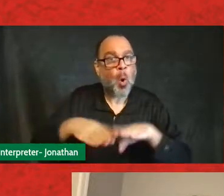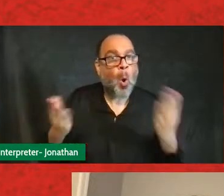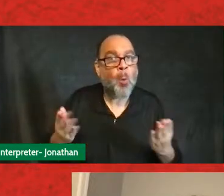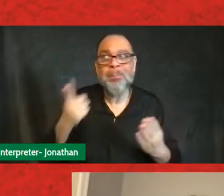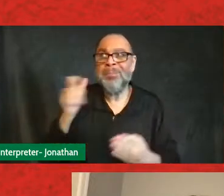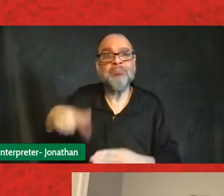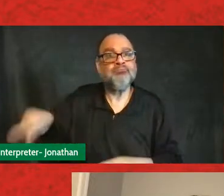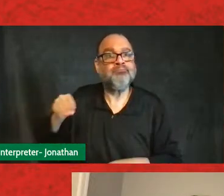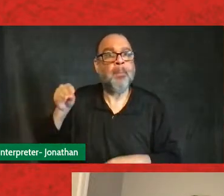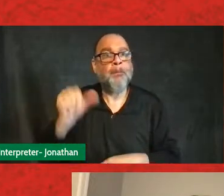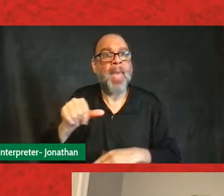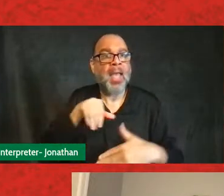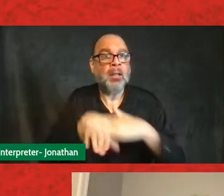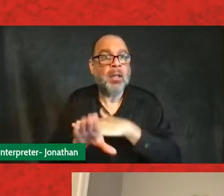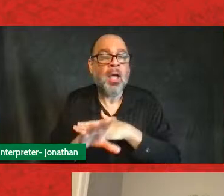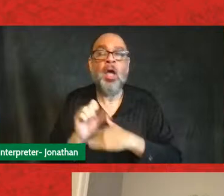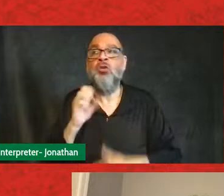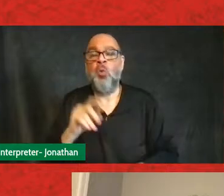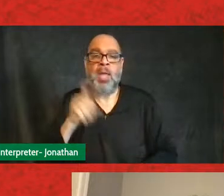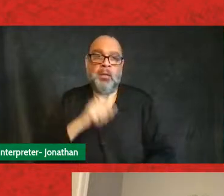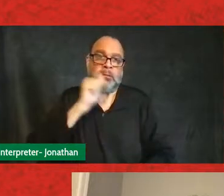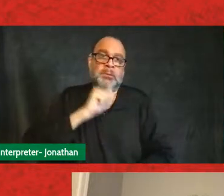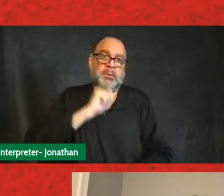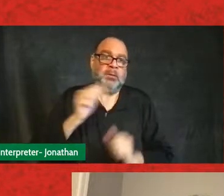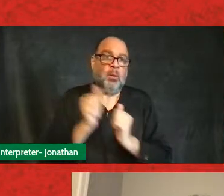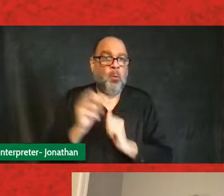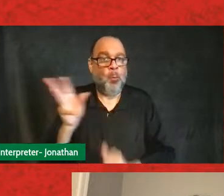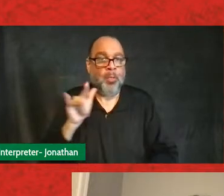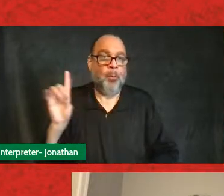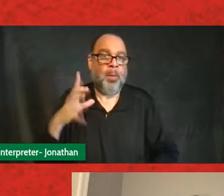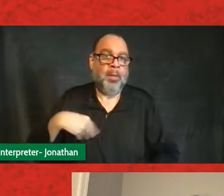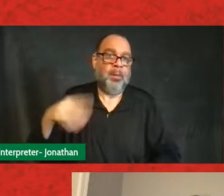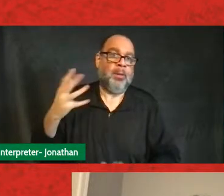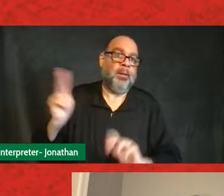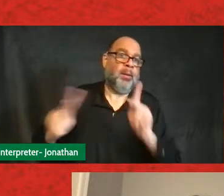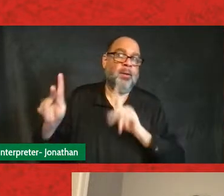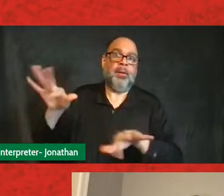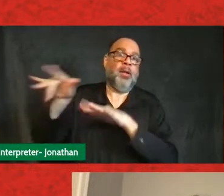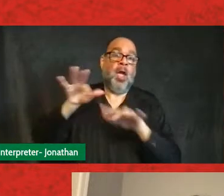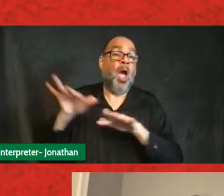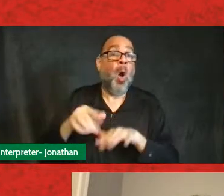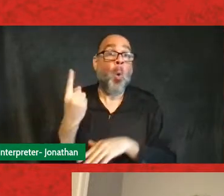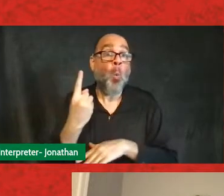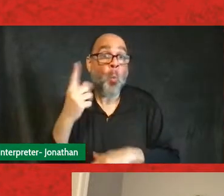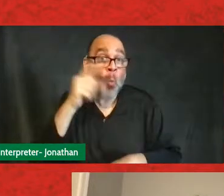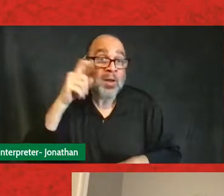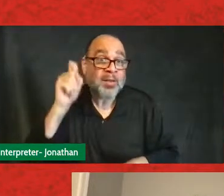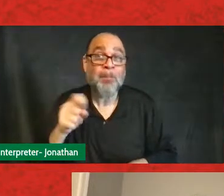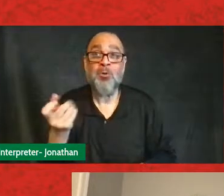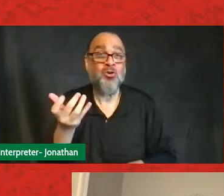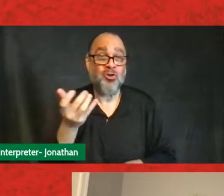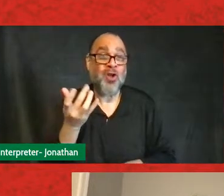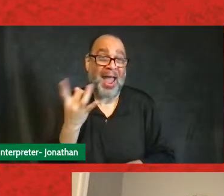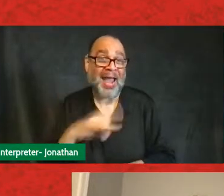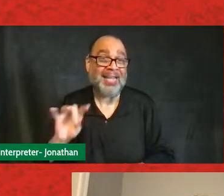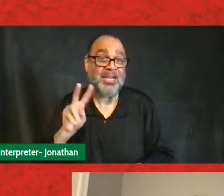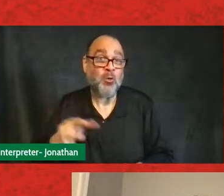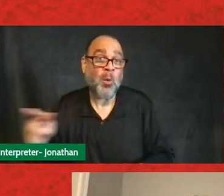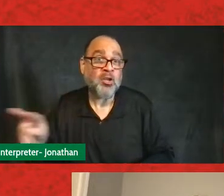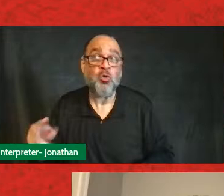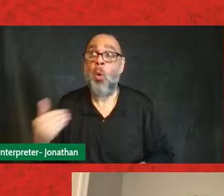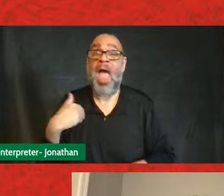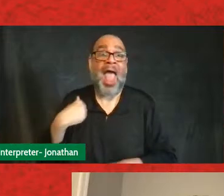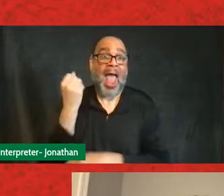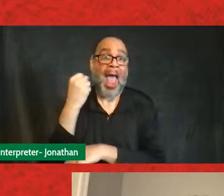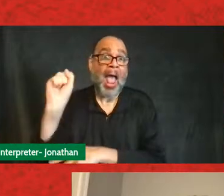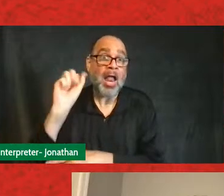was a lot of rowdy folks. One hot summer, it led to a riot in August 1822. But leading up to that, there was